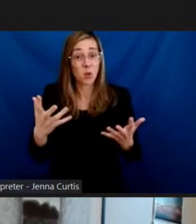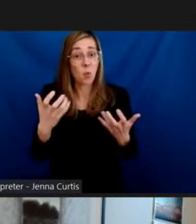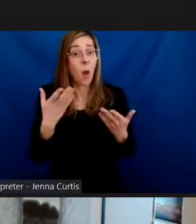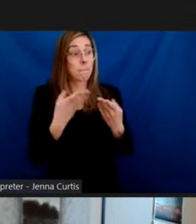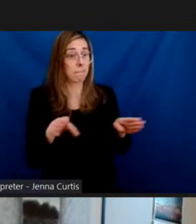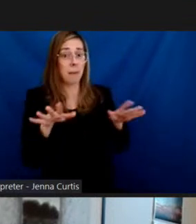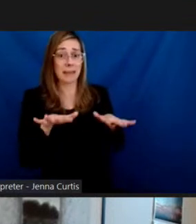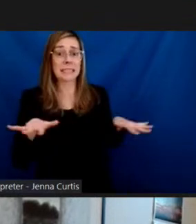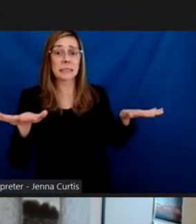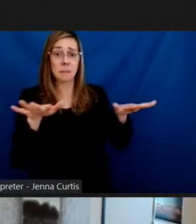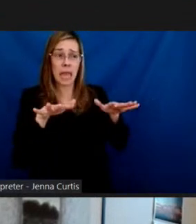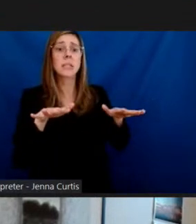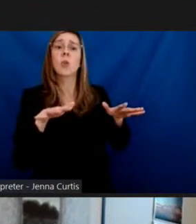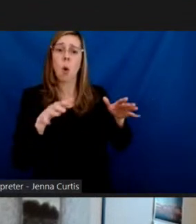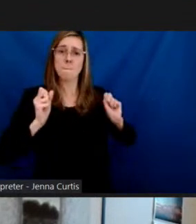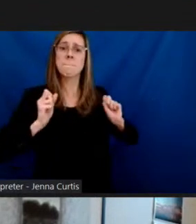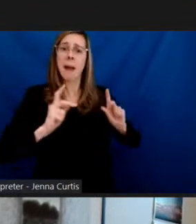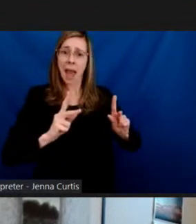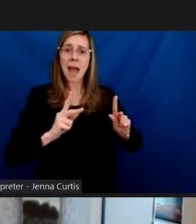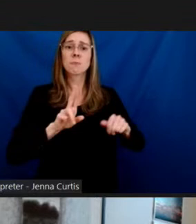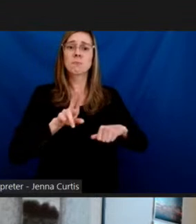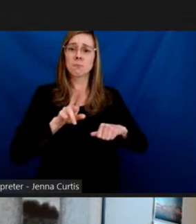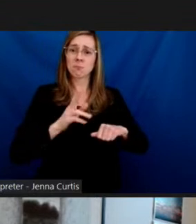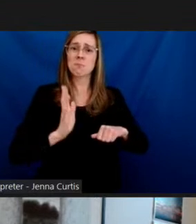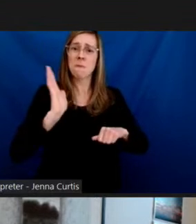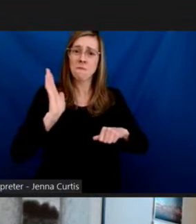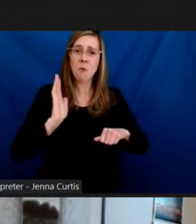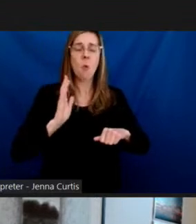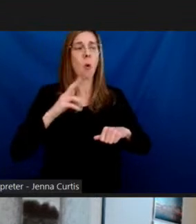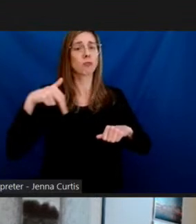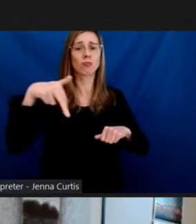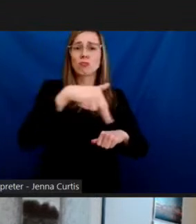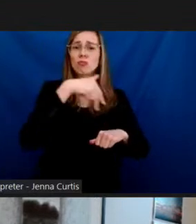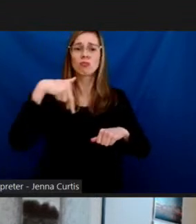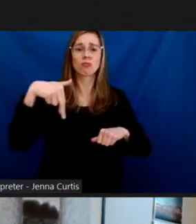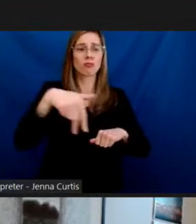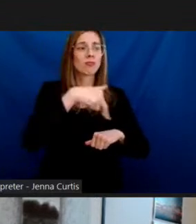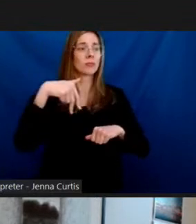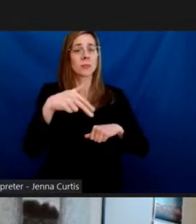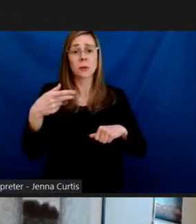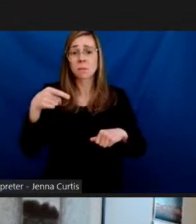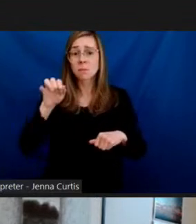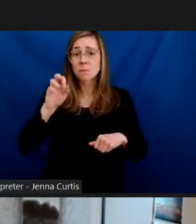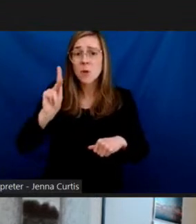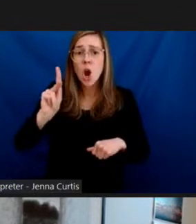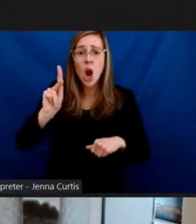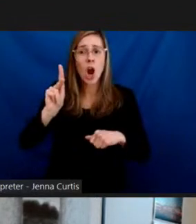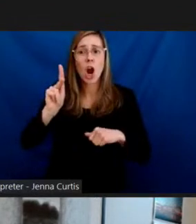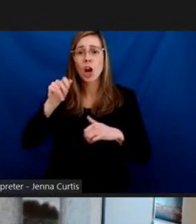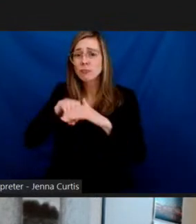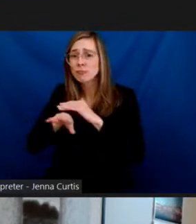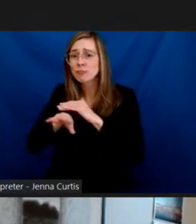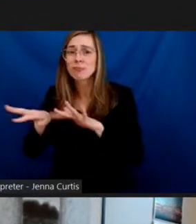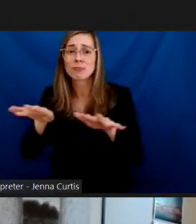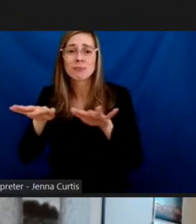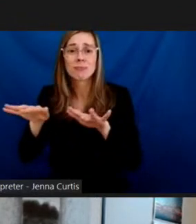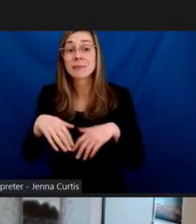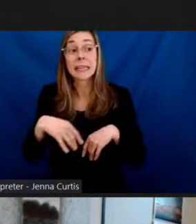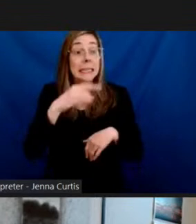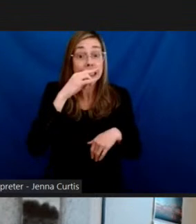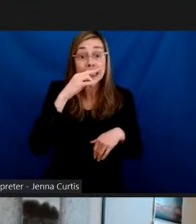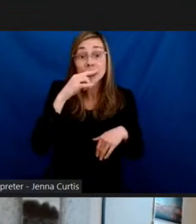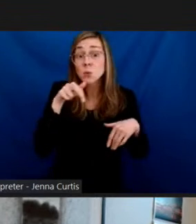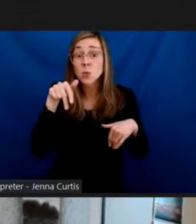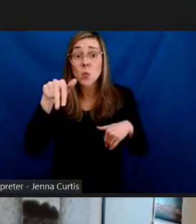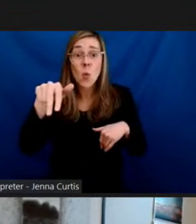They want to be able to walk down sidewalks unimpeded. They want to be able to access parks. They want their kids to be able to walk to